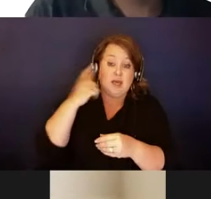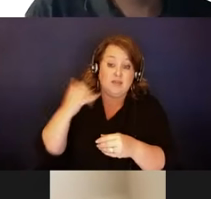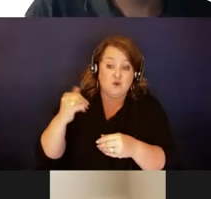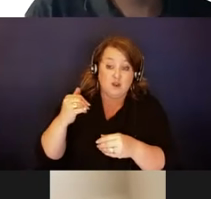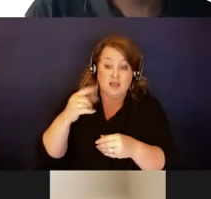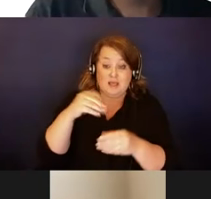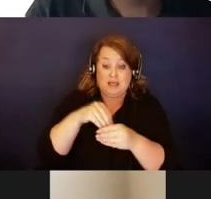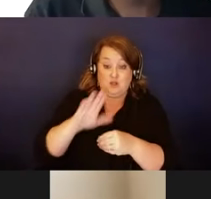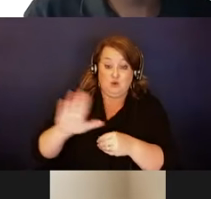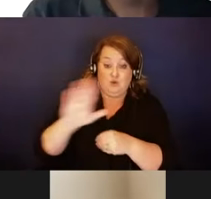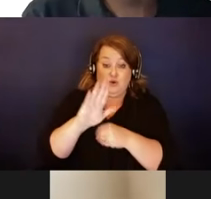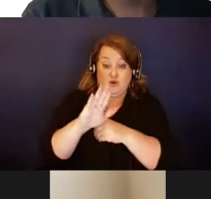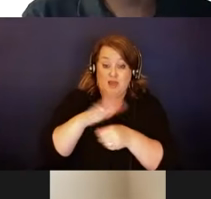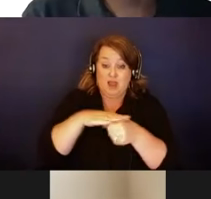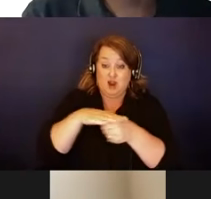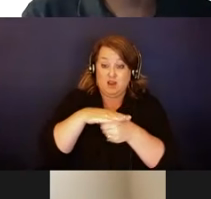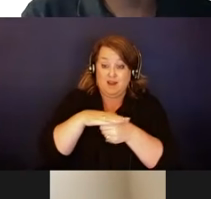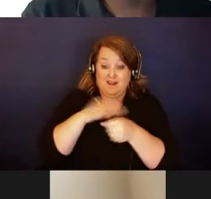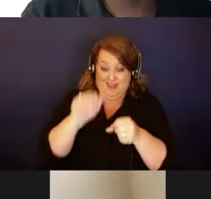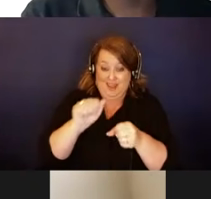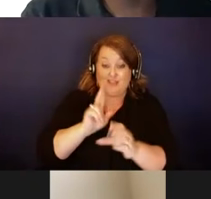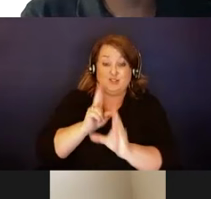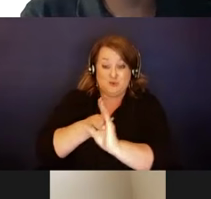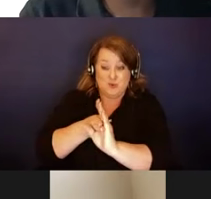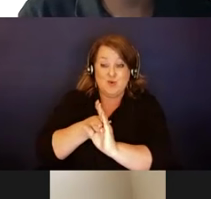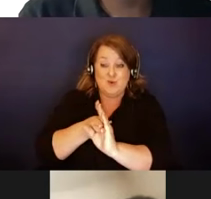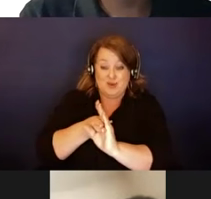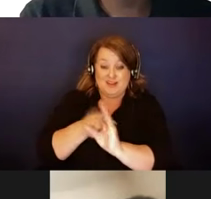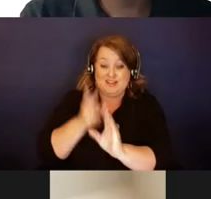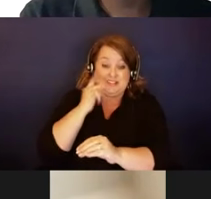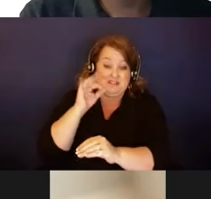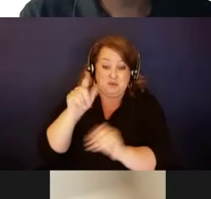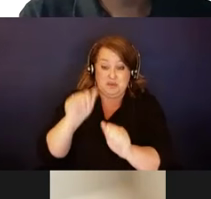that area, join, see if you can work with that chapter.